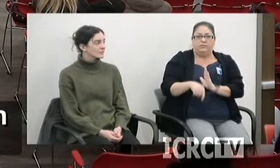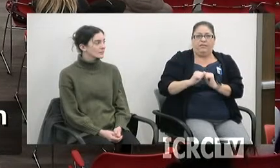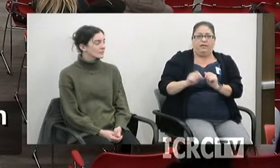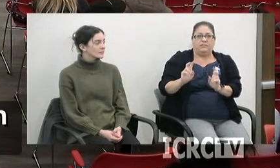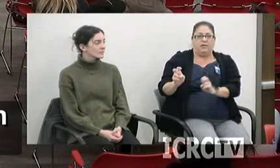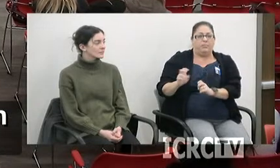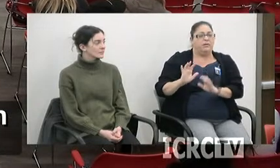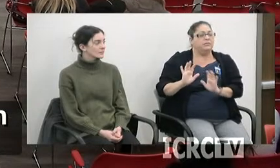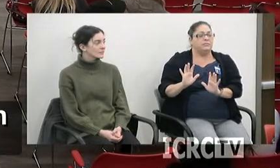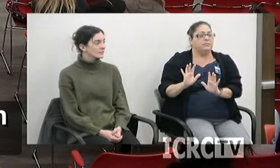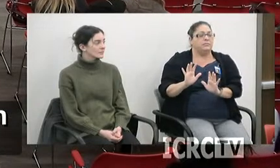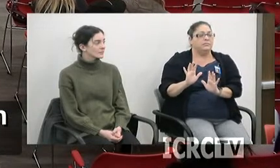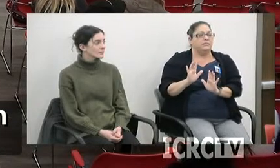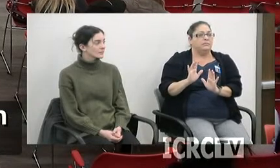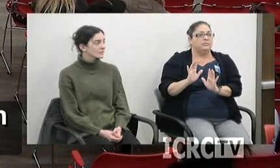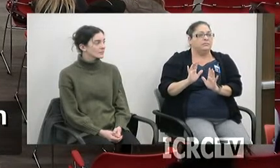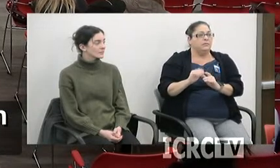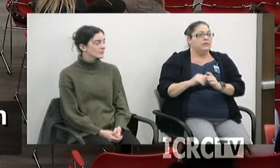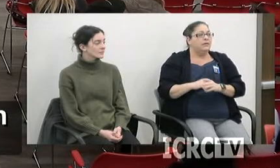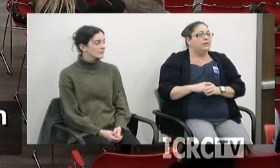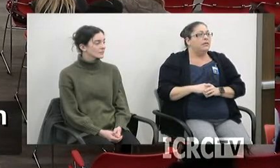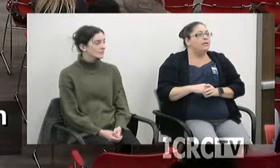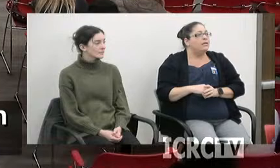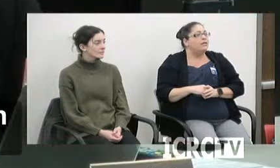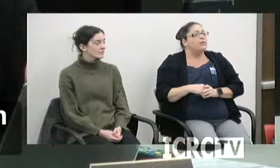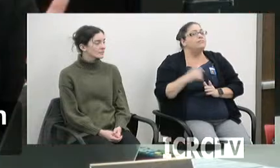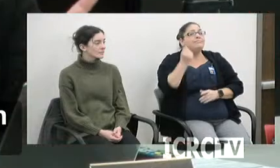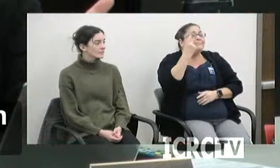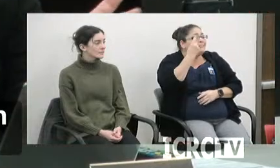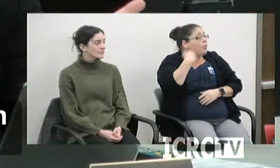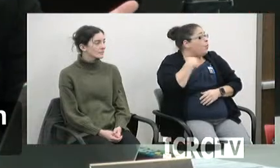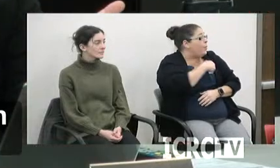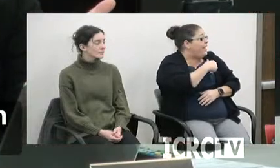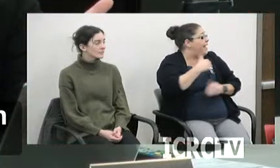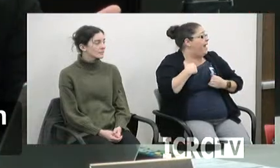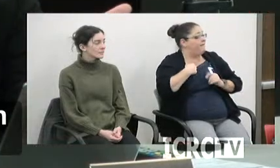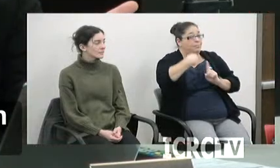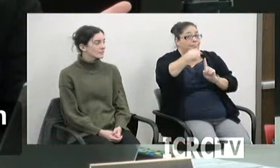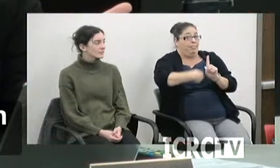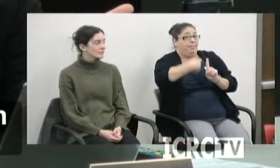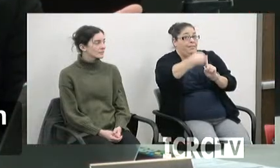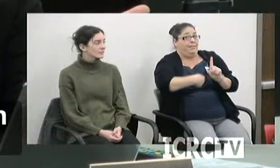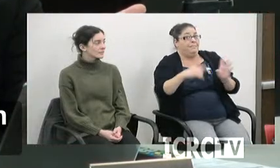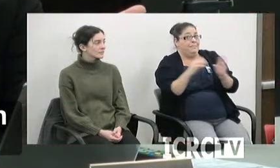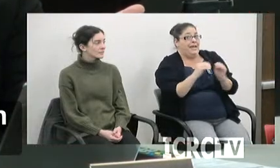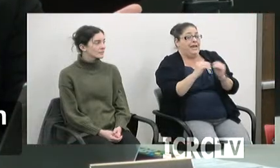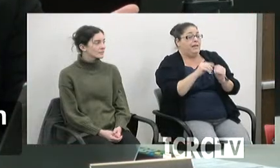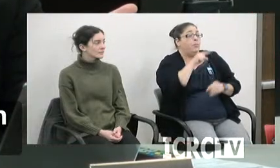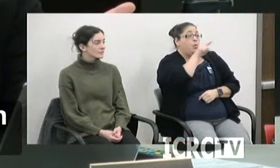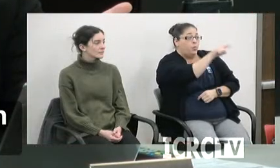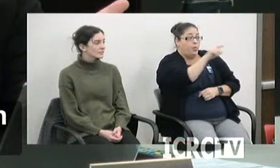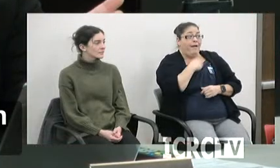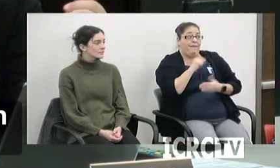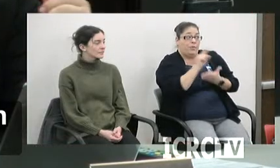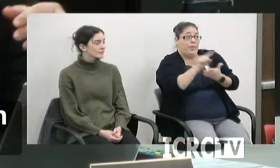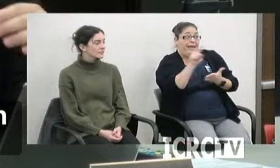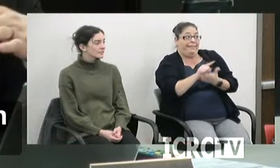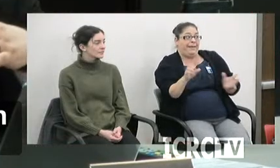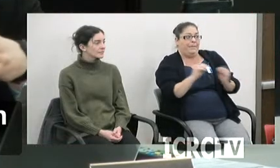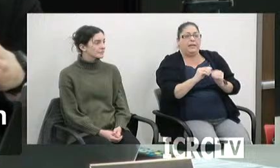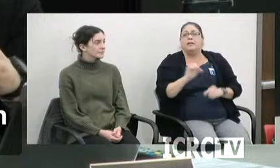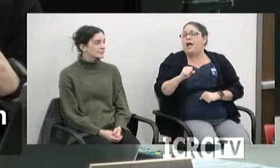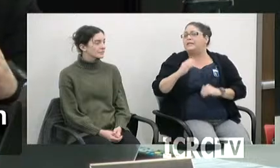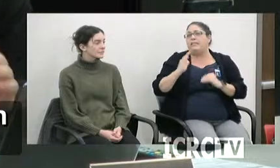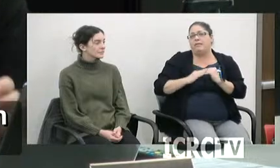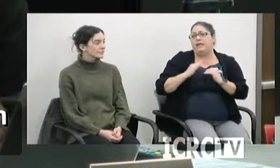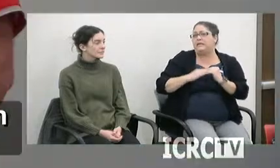Yeah. We have monthly meetings, and you guys have weekly We meetings. have at least weekly.